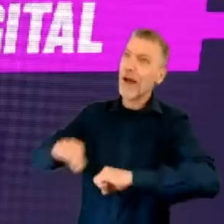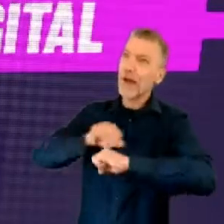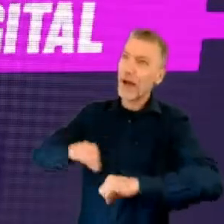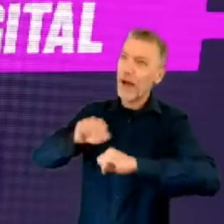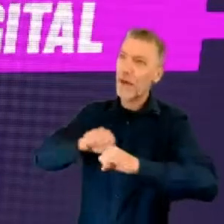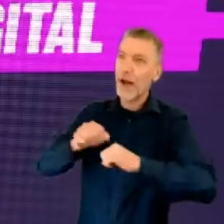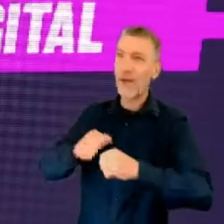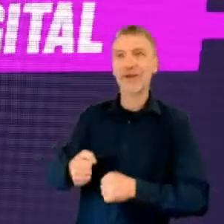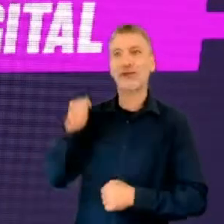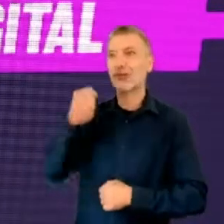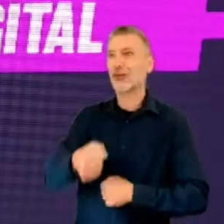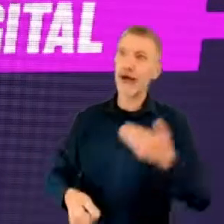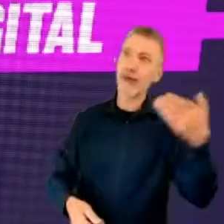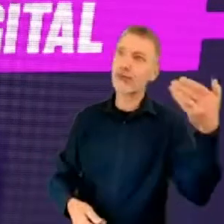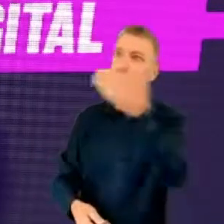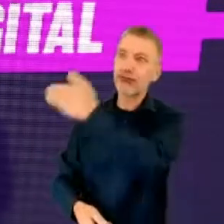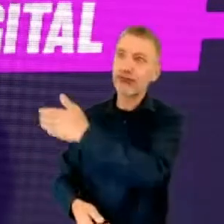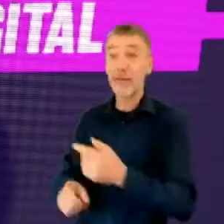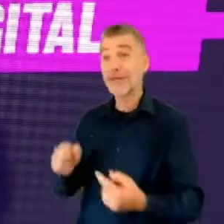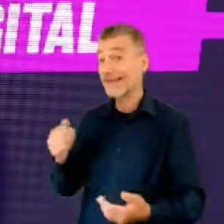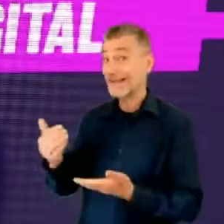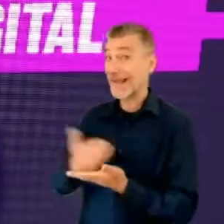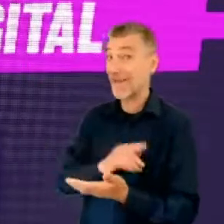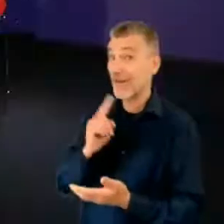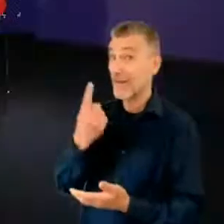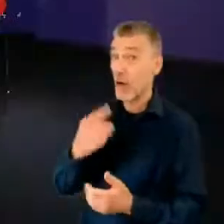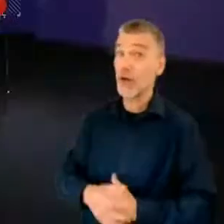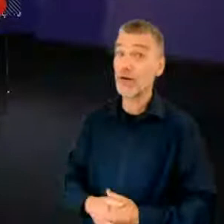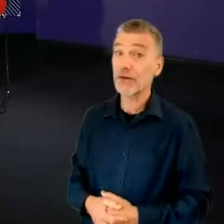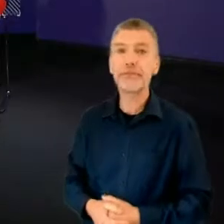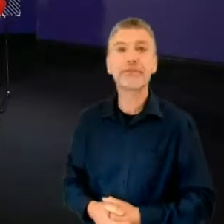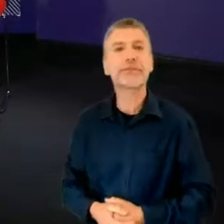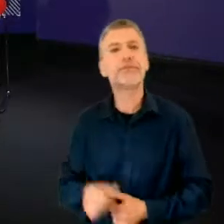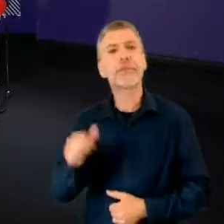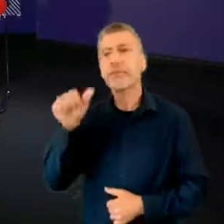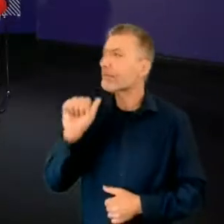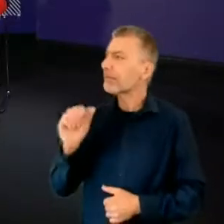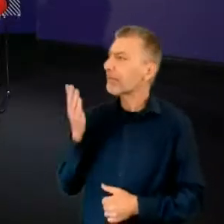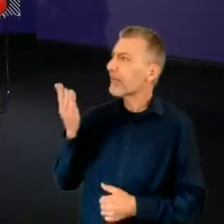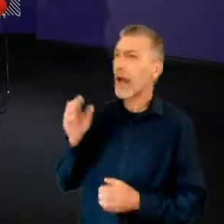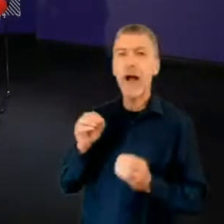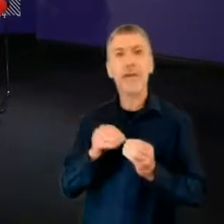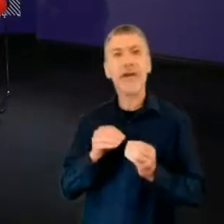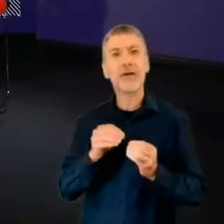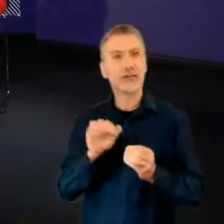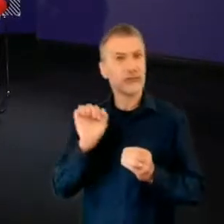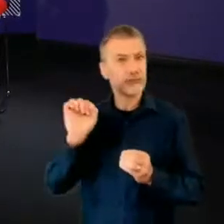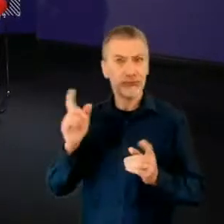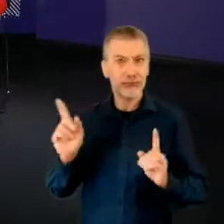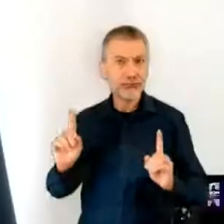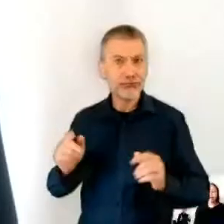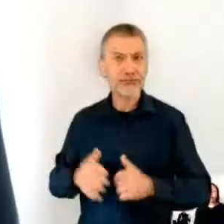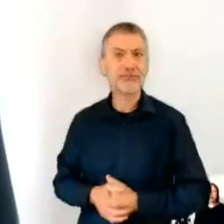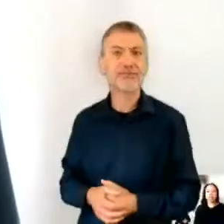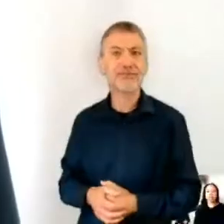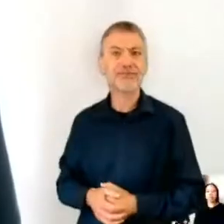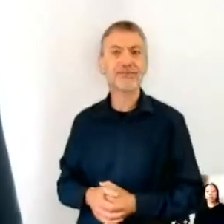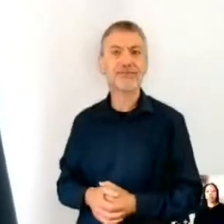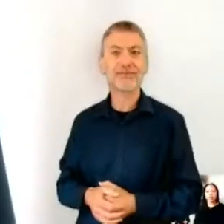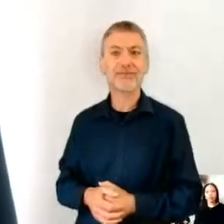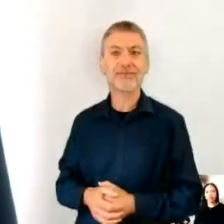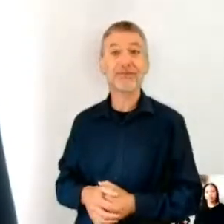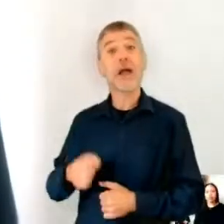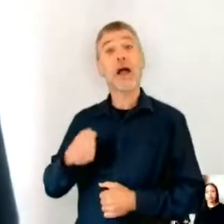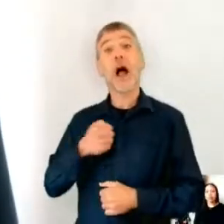factor always. Yeah. Absolutely brilliant. And Binti, can you tell us also about what you do? Yep, so I'm a project